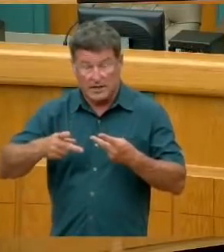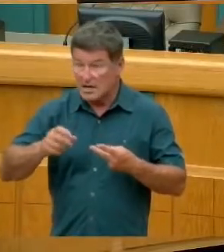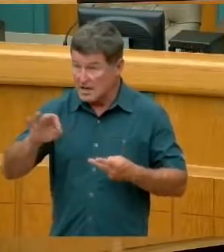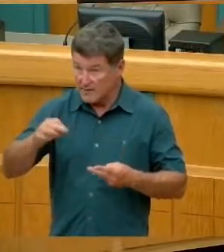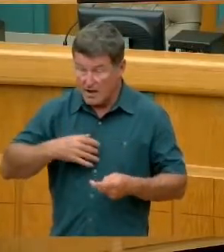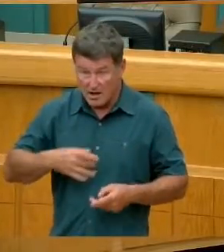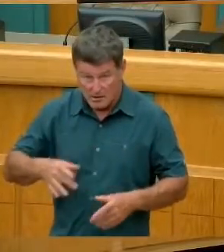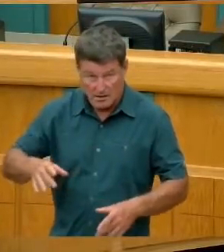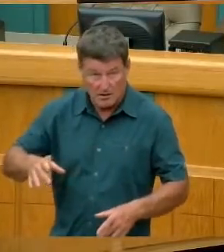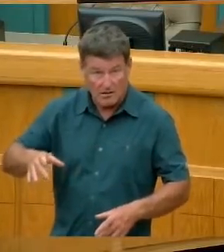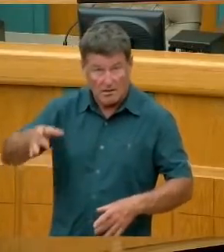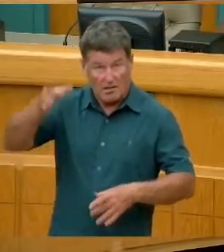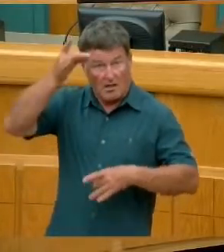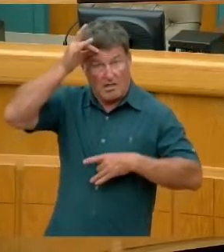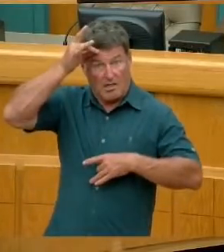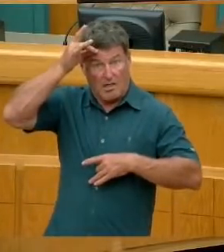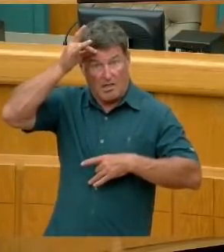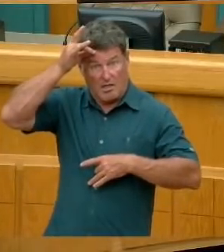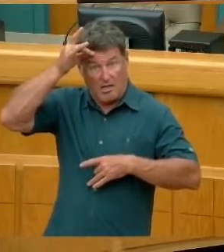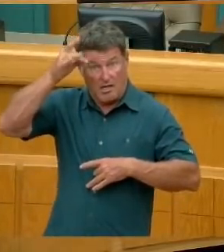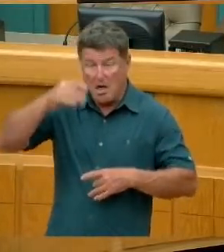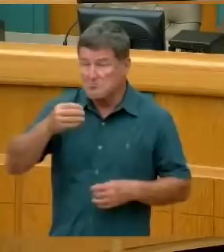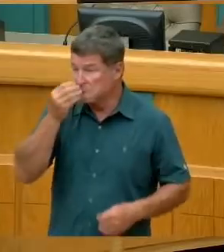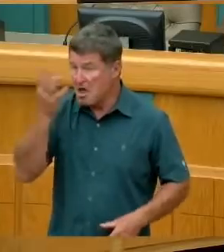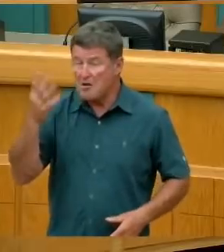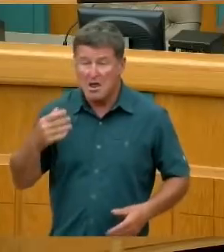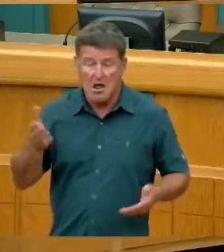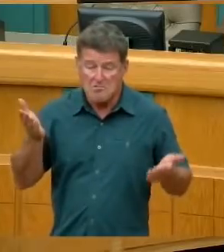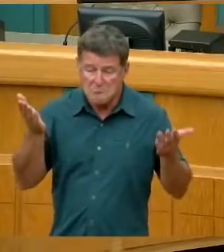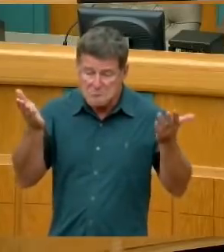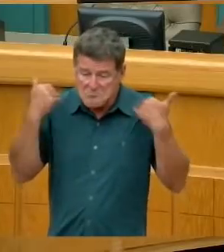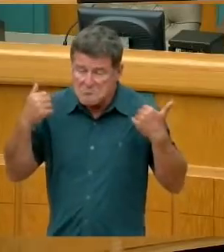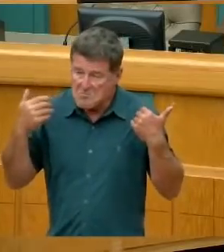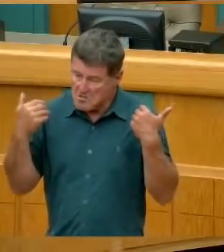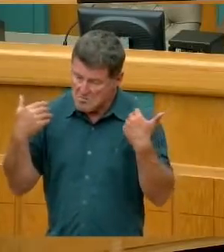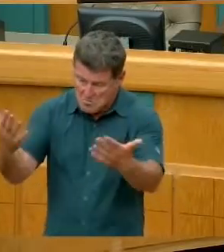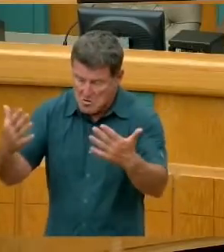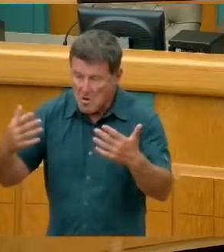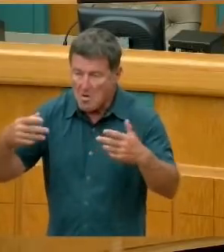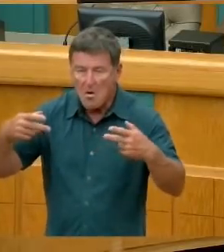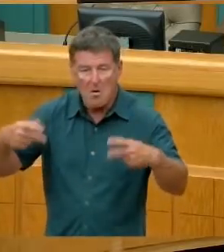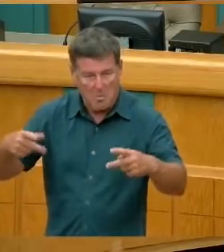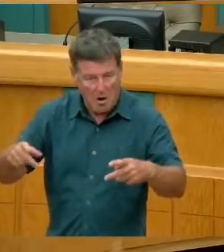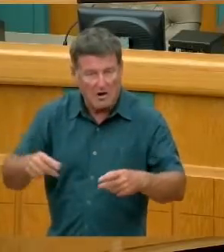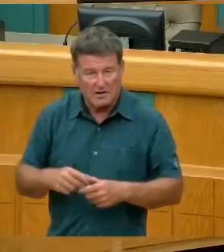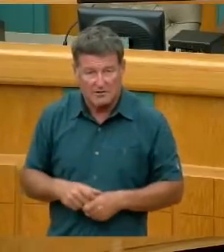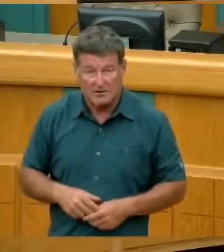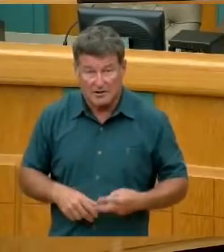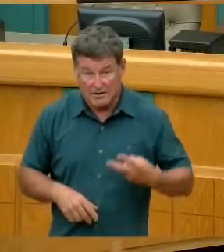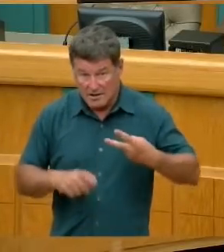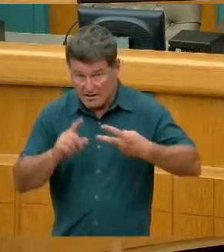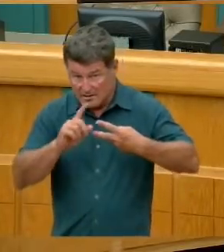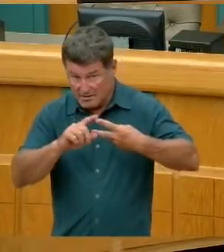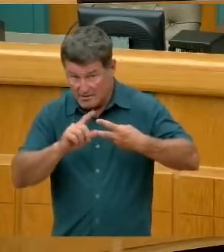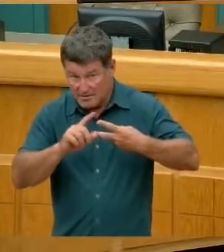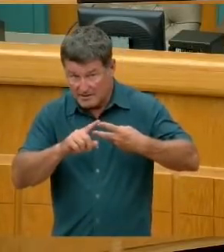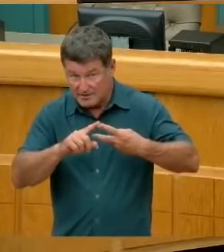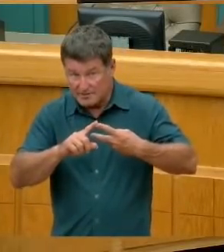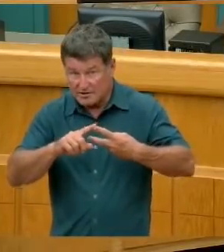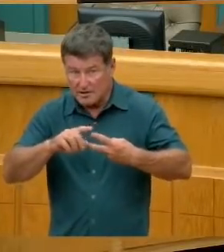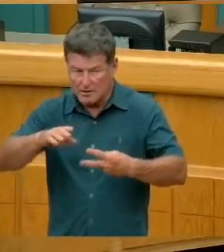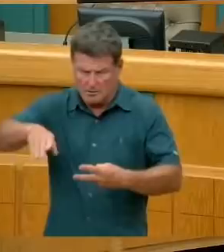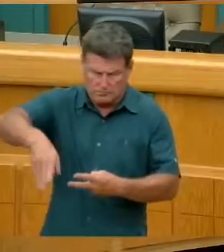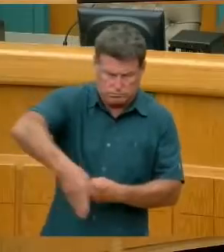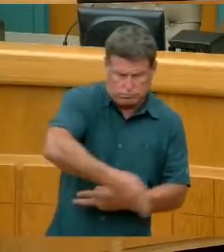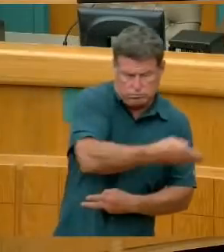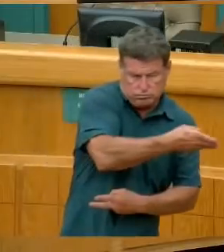get COVID-19 or not. I want to go out to parties and large gatherings and do whatever I want to do. I get it. Number 1